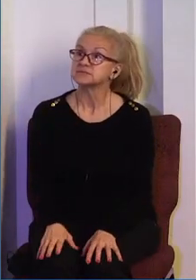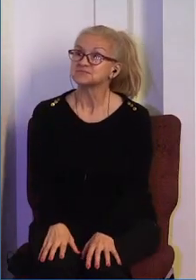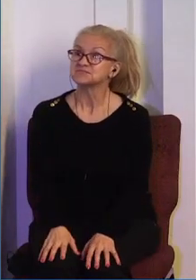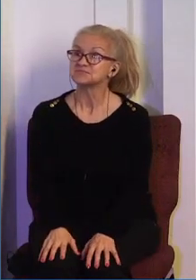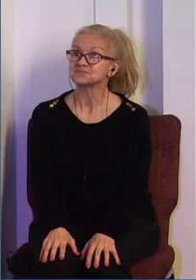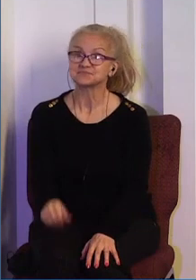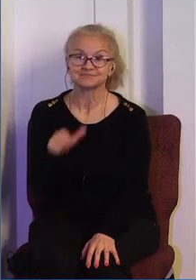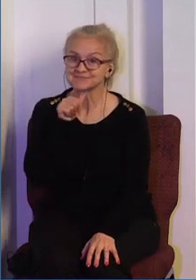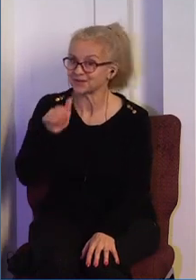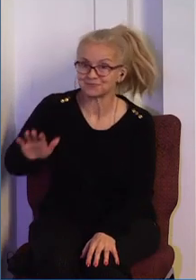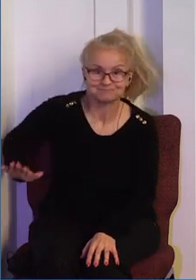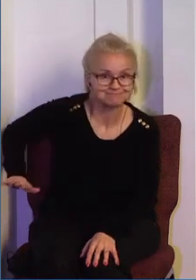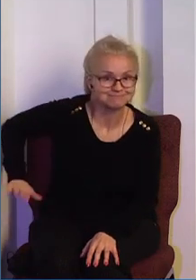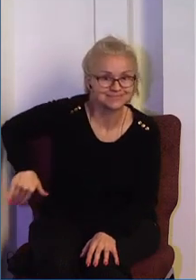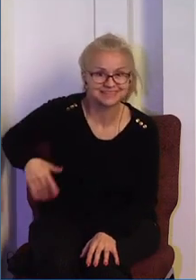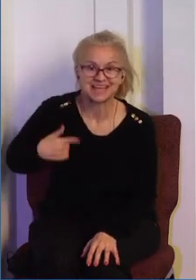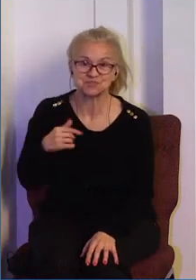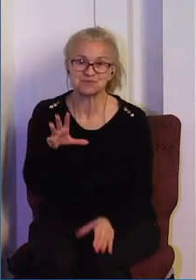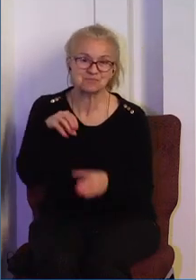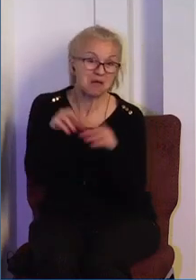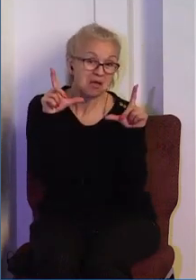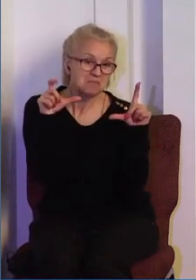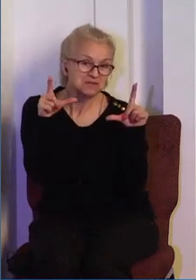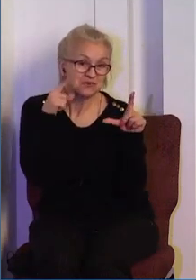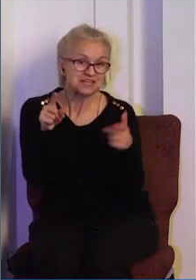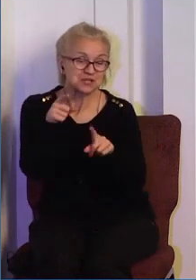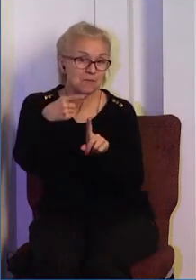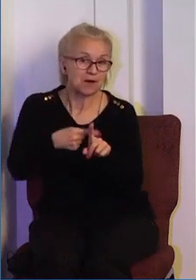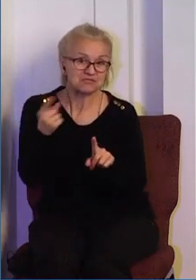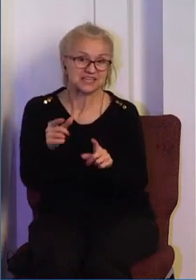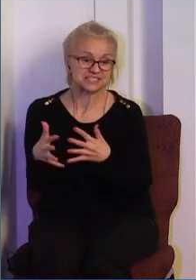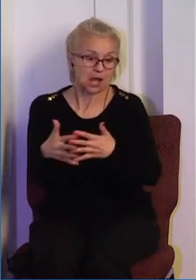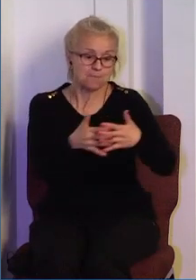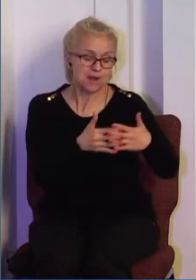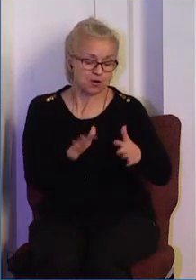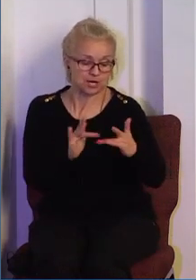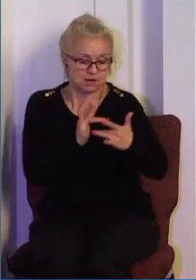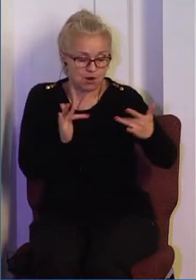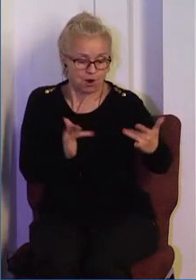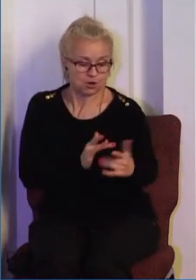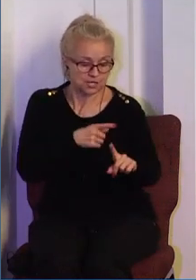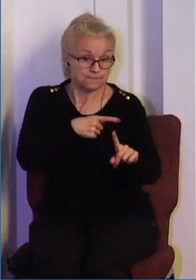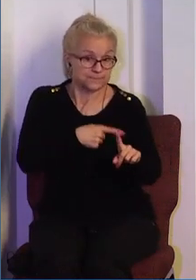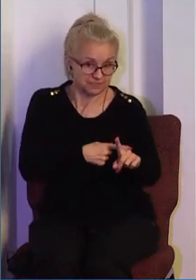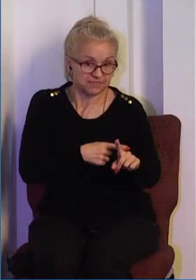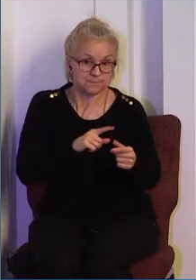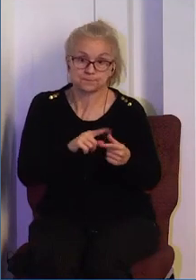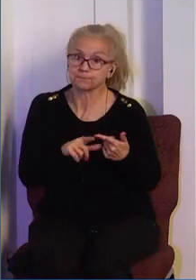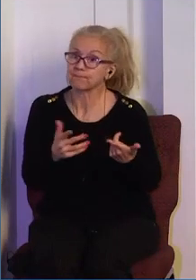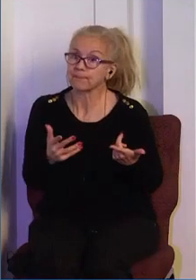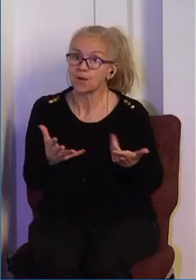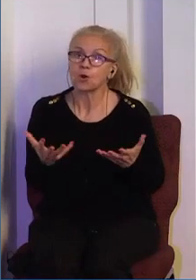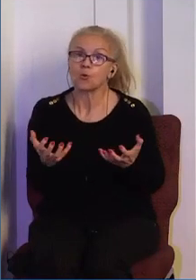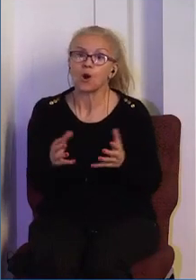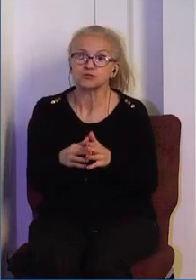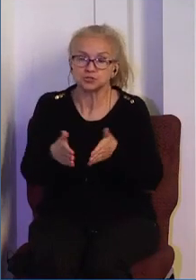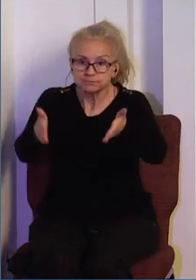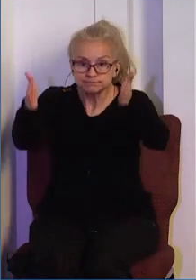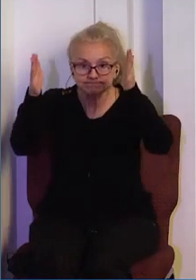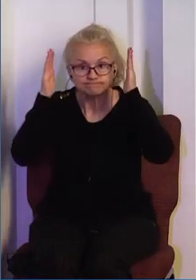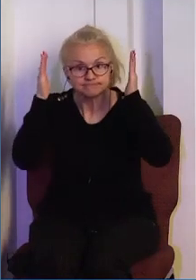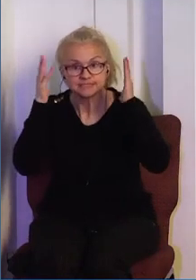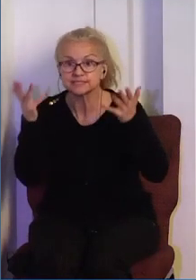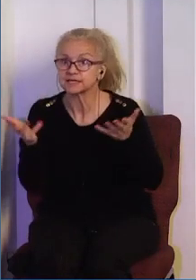It's not too late to get in pictures for this month. This is American Heart Month, and so we want to pay attention